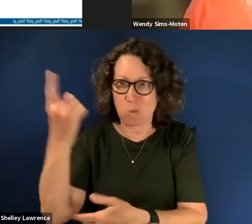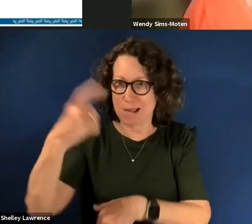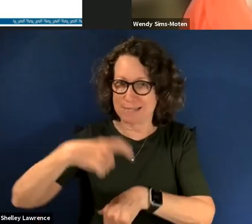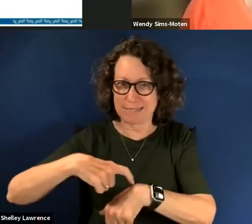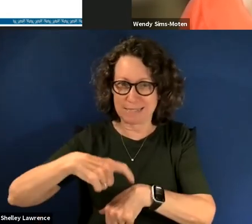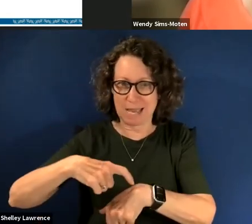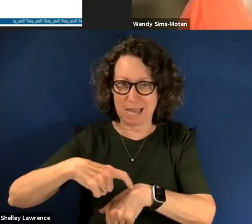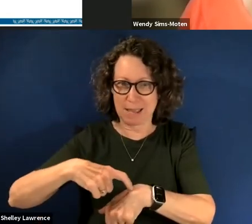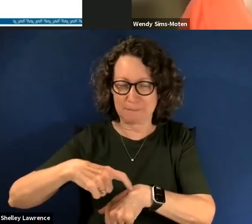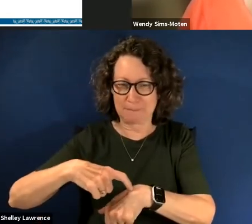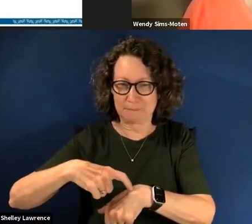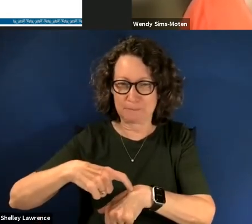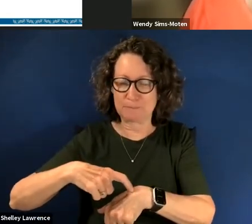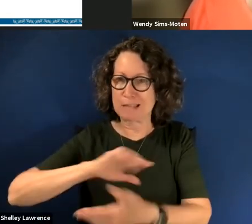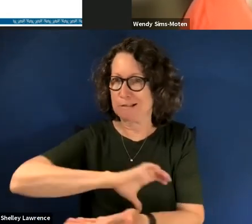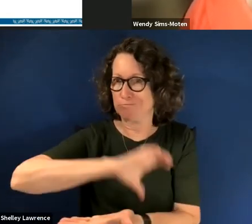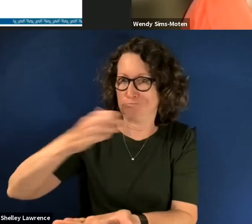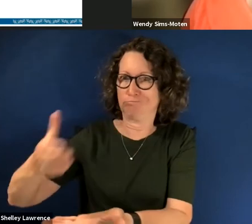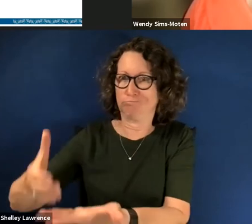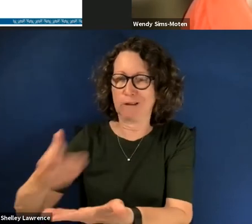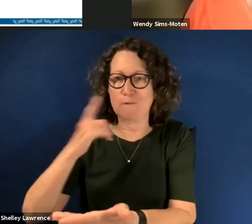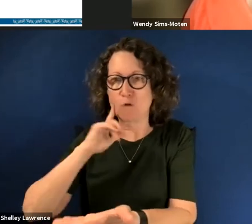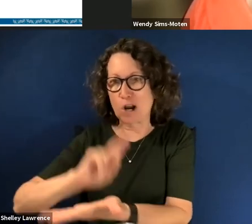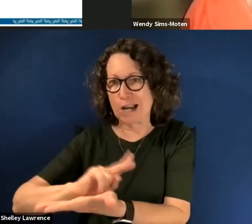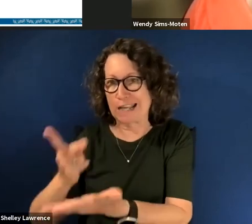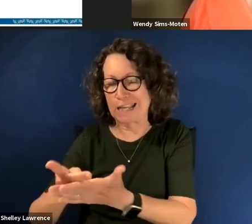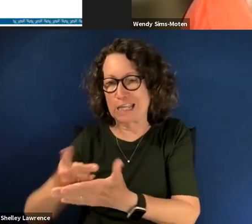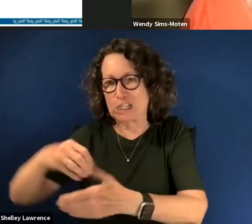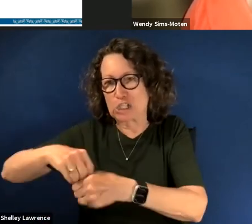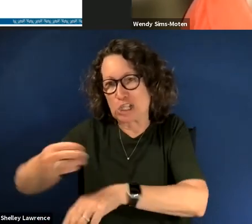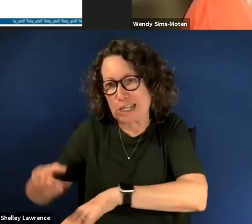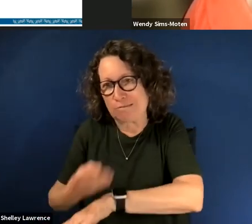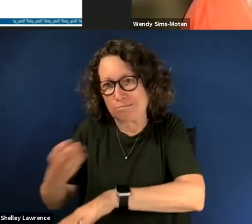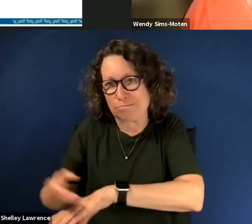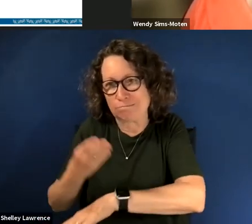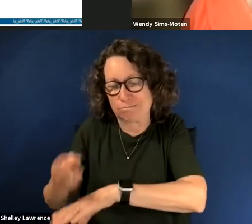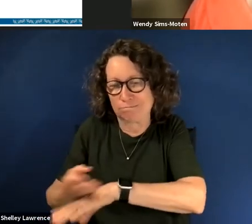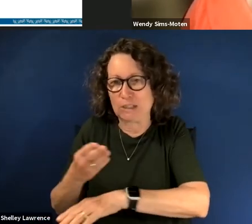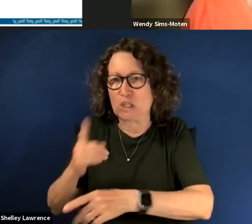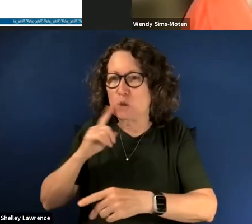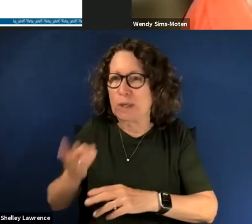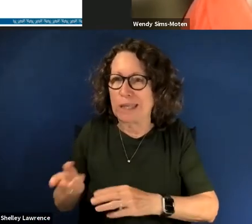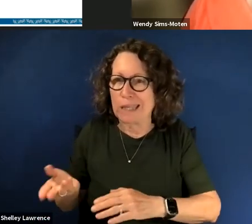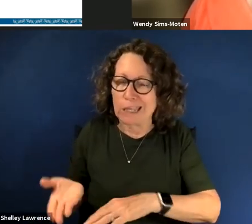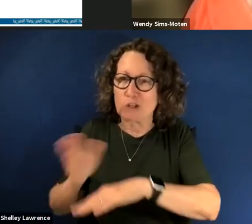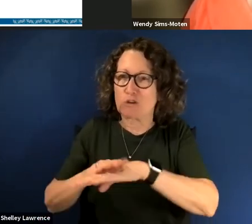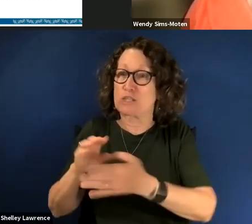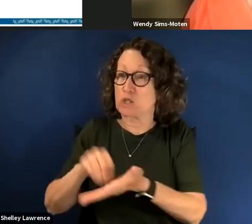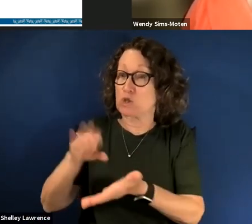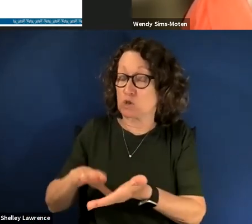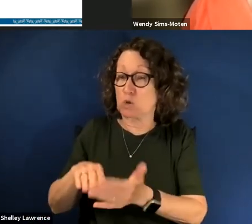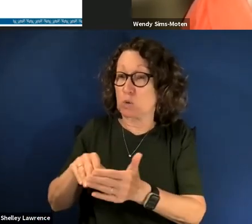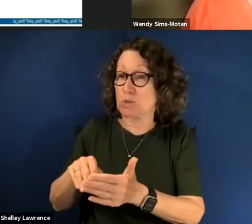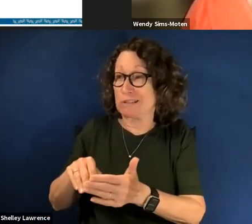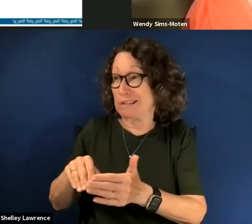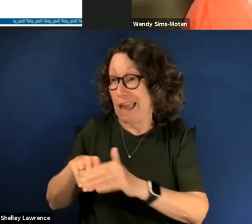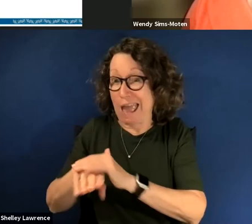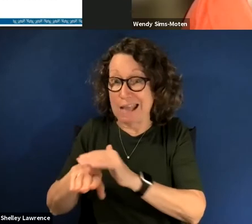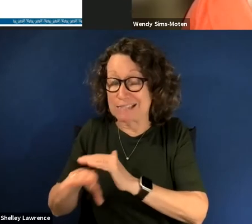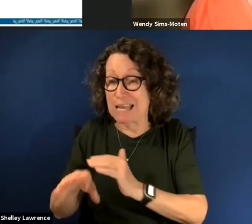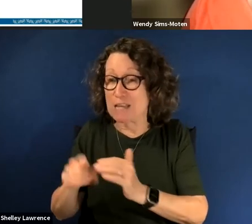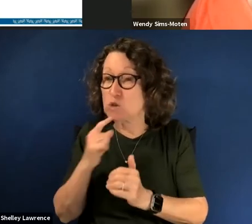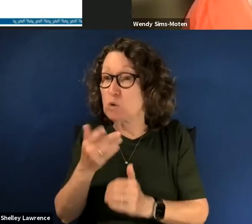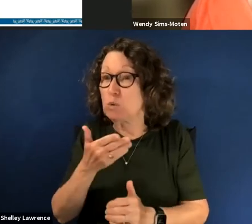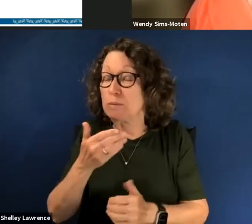one-time amount for kitchen infrastructure upgrades to increase student access to improve the quality of school